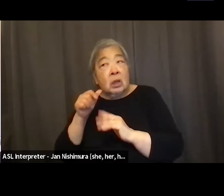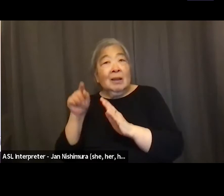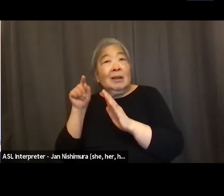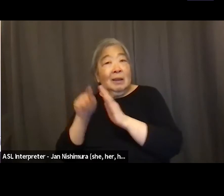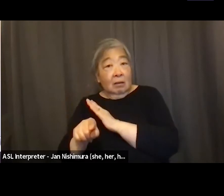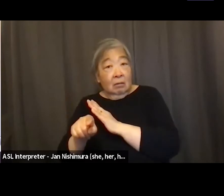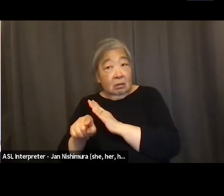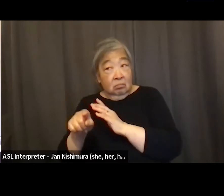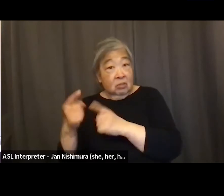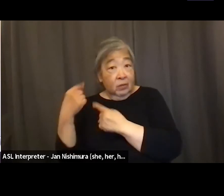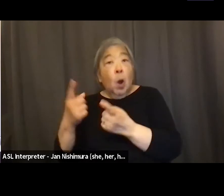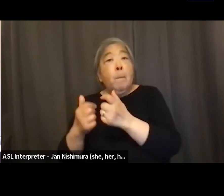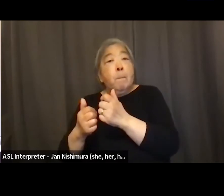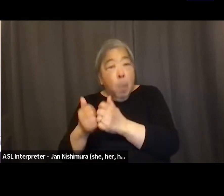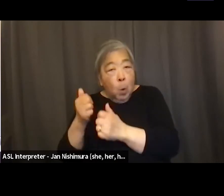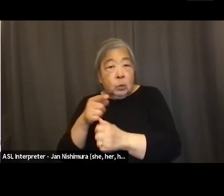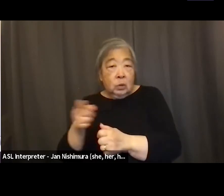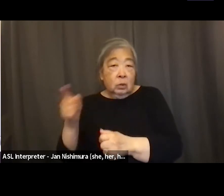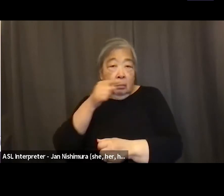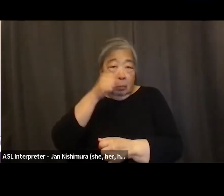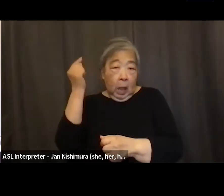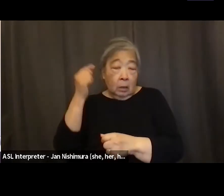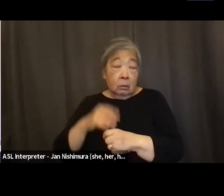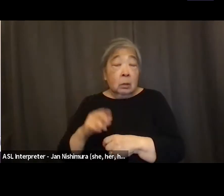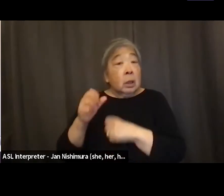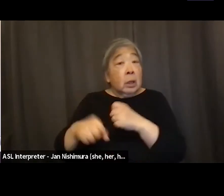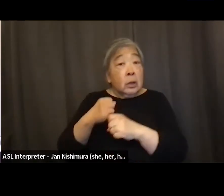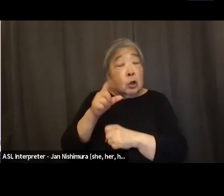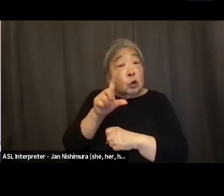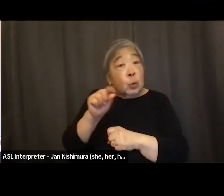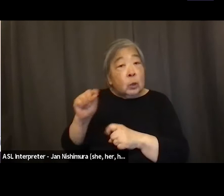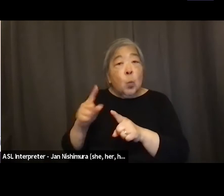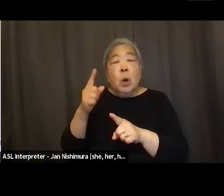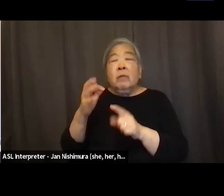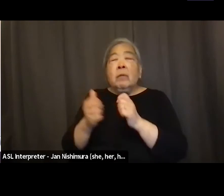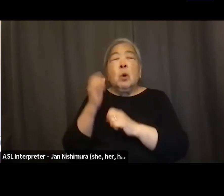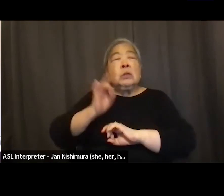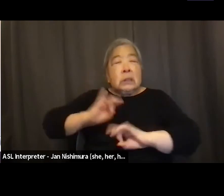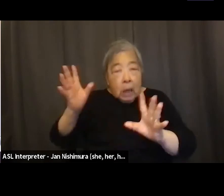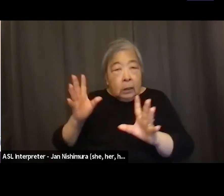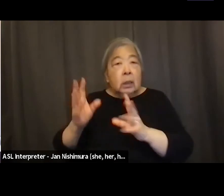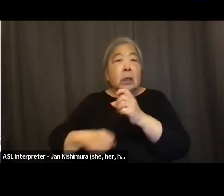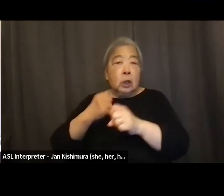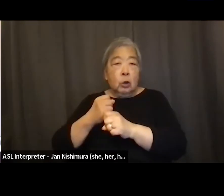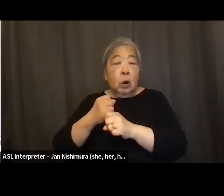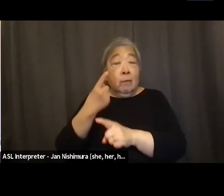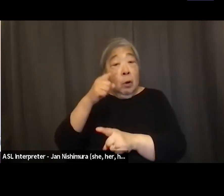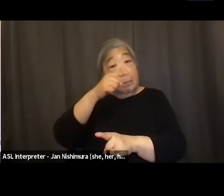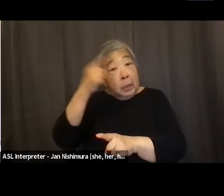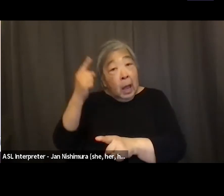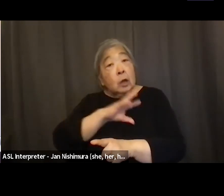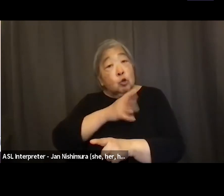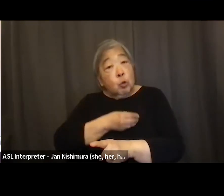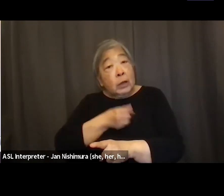year, most of them Black. The year 2020 was one of the deadliest years yet for Black trans women.